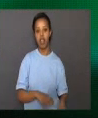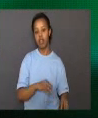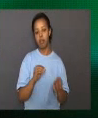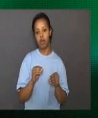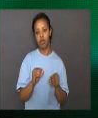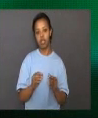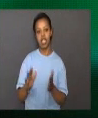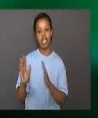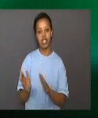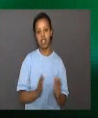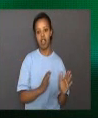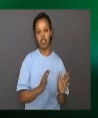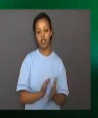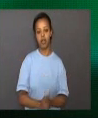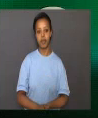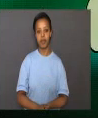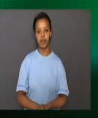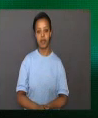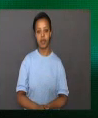Students, let's get ready.